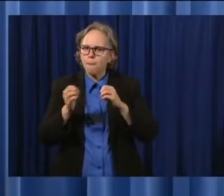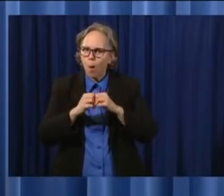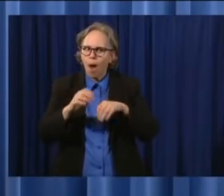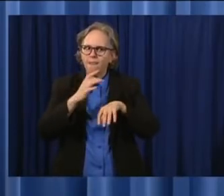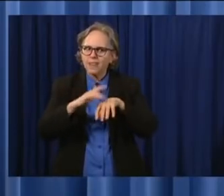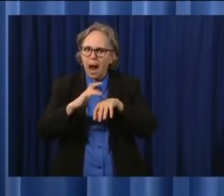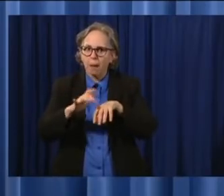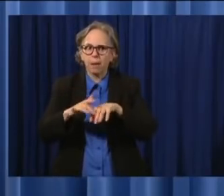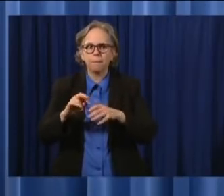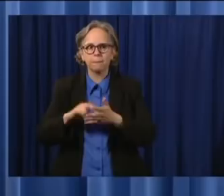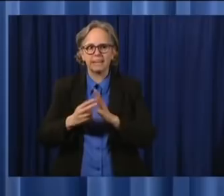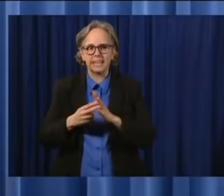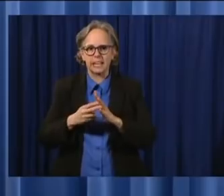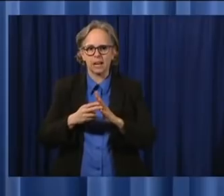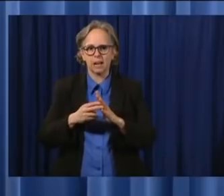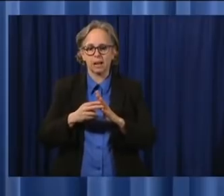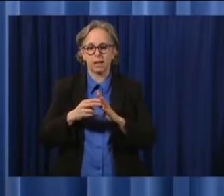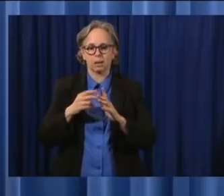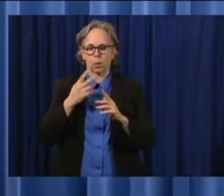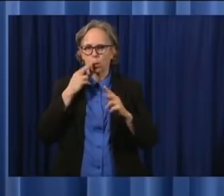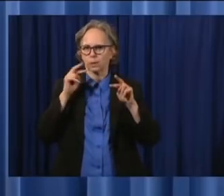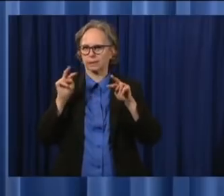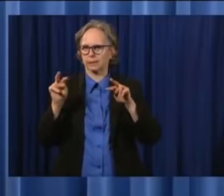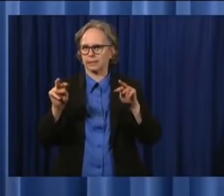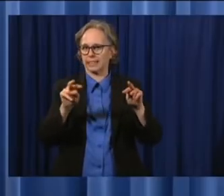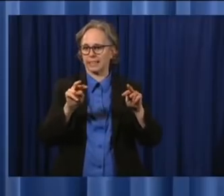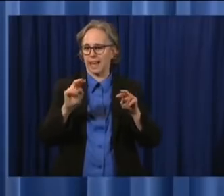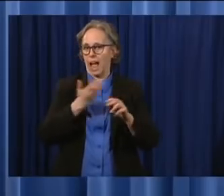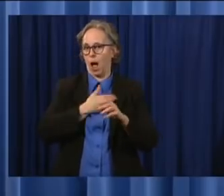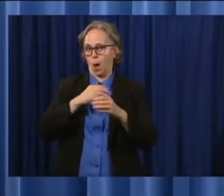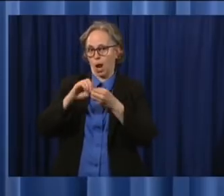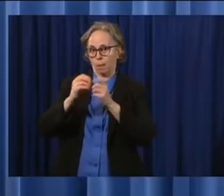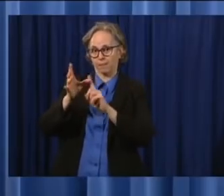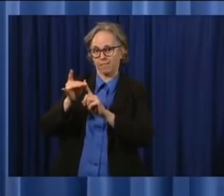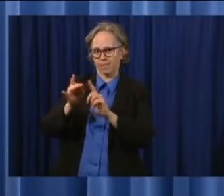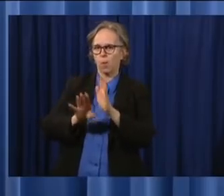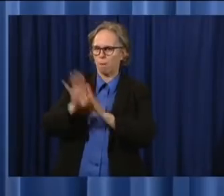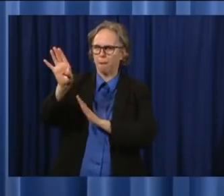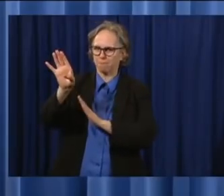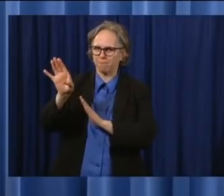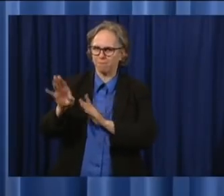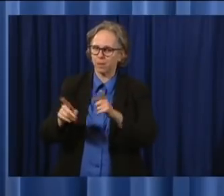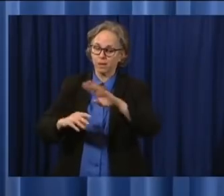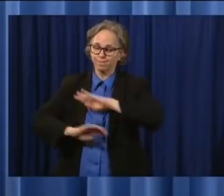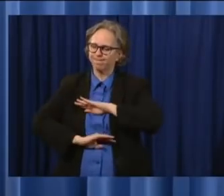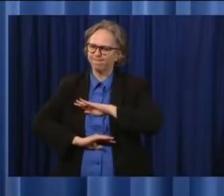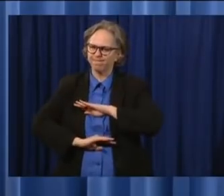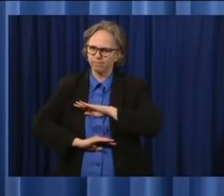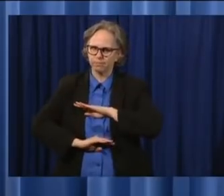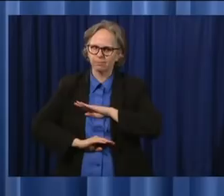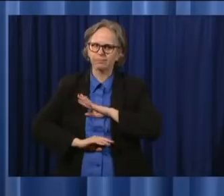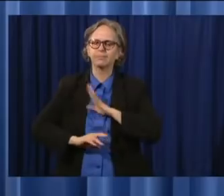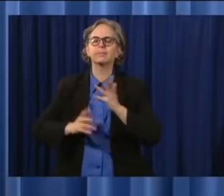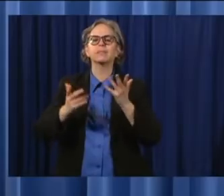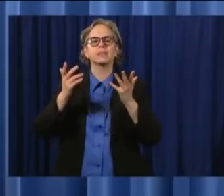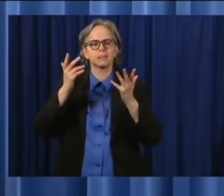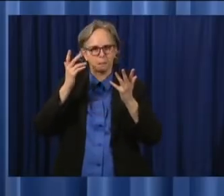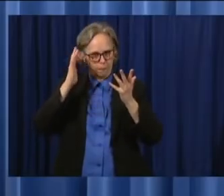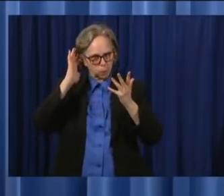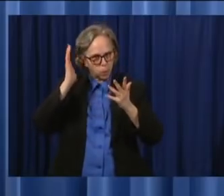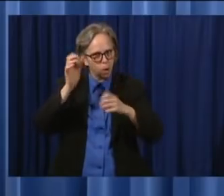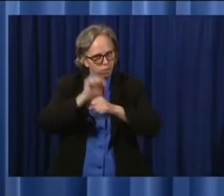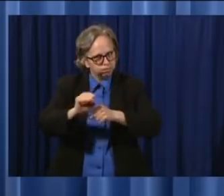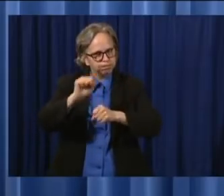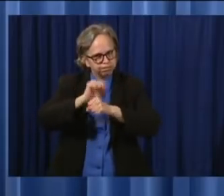as well. But we're not satisfied at all with where we are. We're testing more than we were. We now have the capability, and we have the